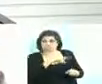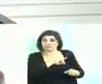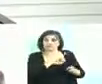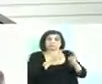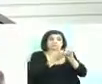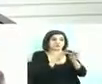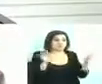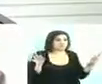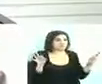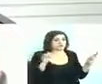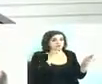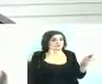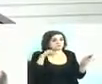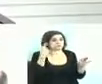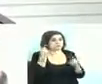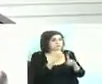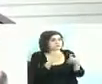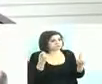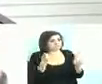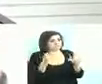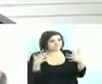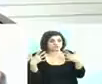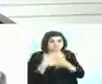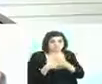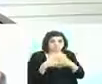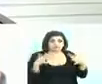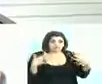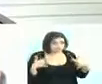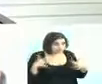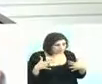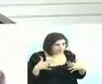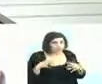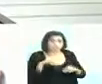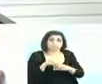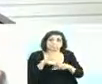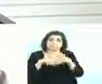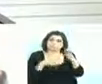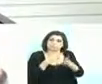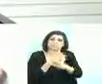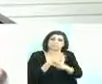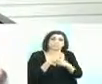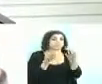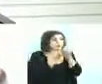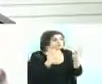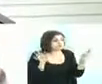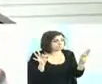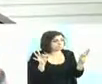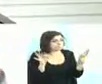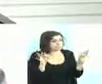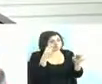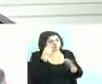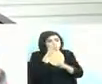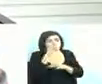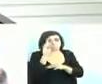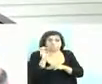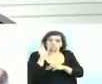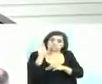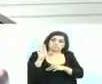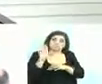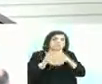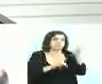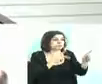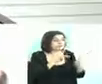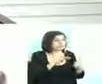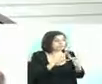are freed not just from all of the fear and anxiety in this world. We are freed in order to be your people